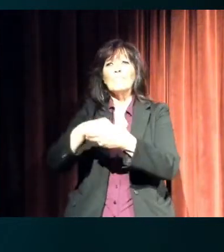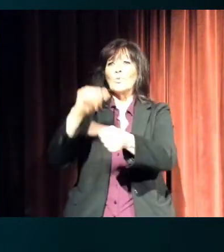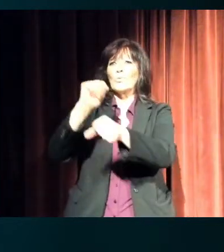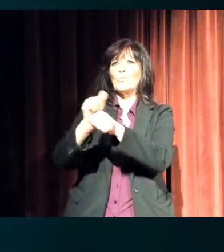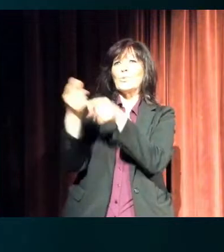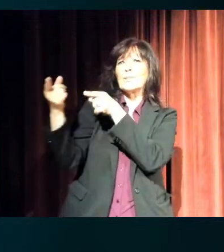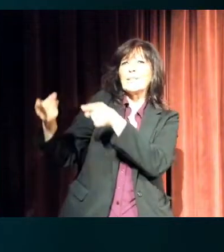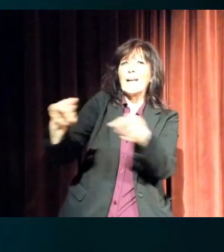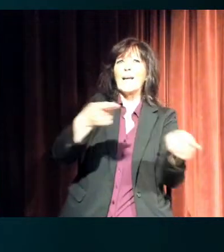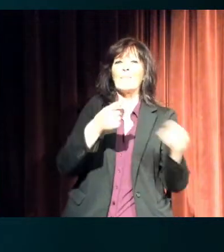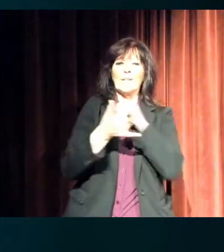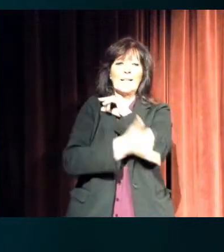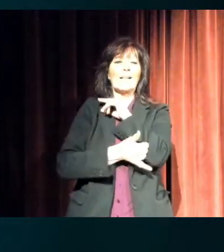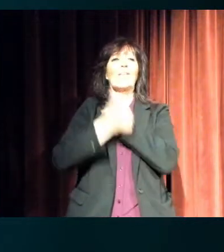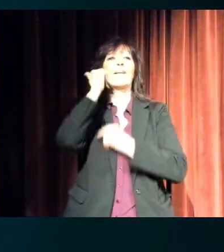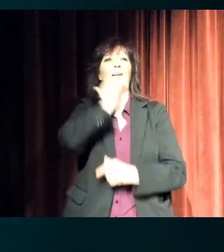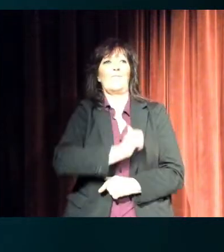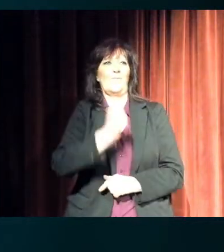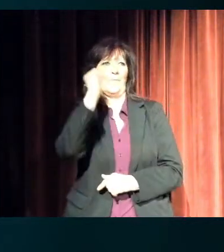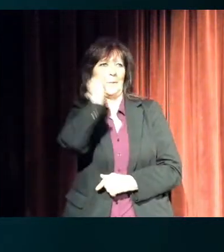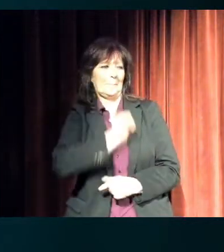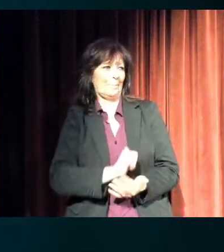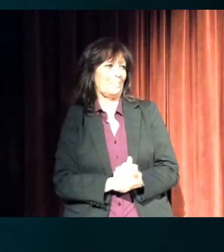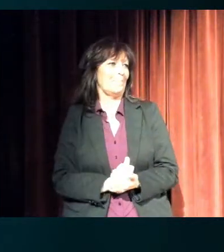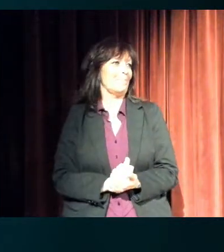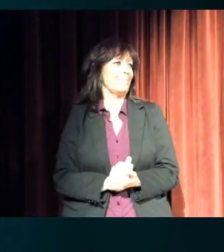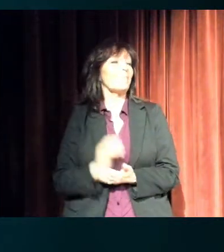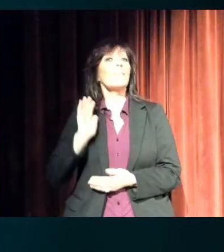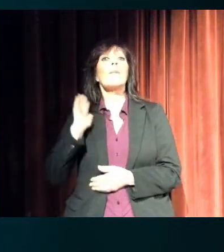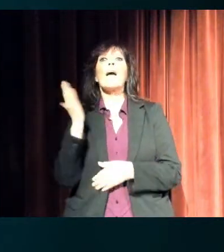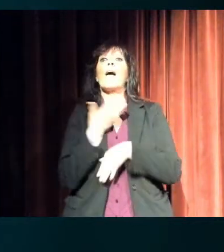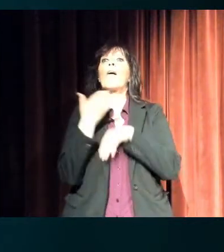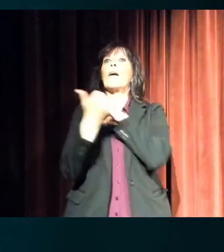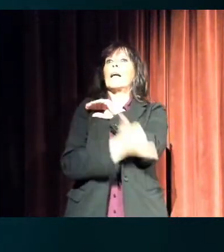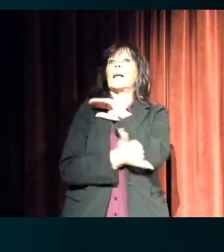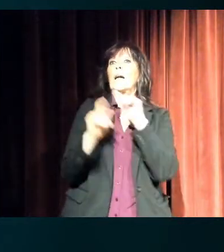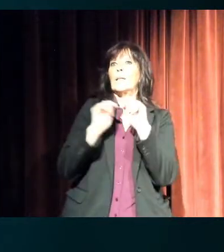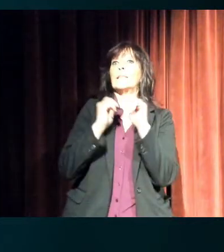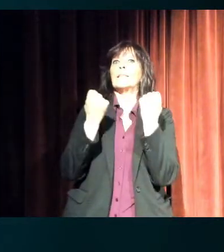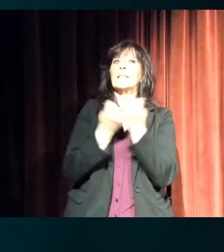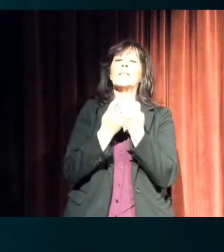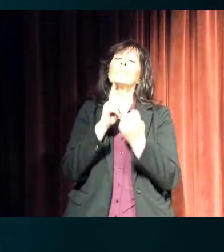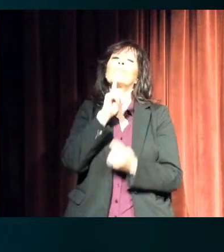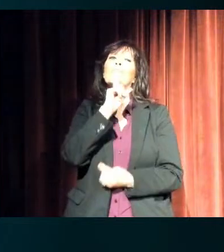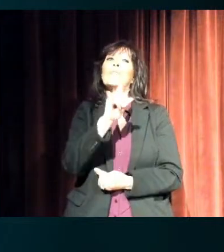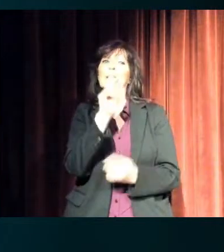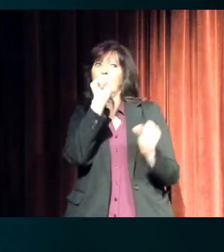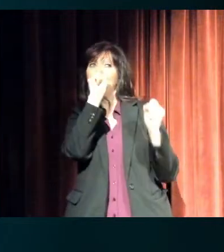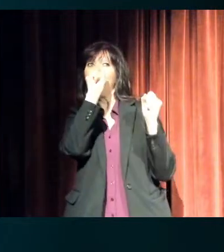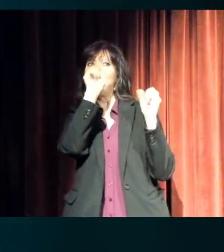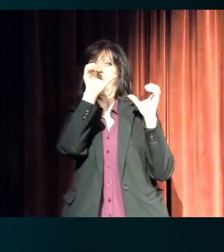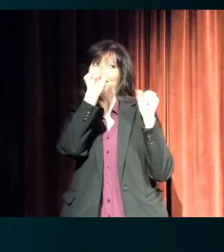is happening in our county each and every day. Our county team is truly amazing.